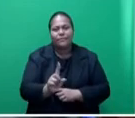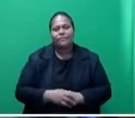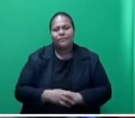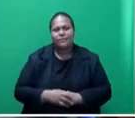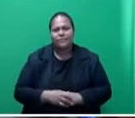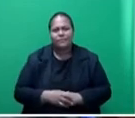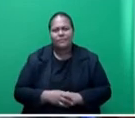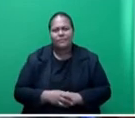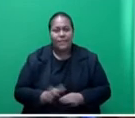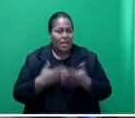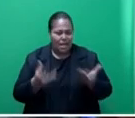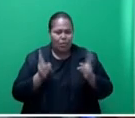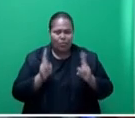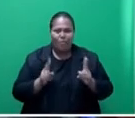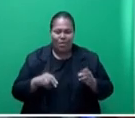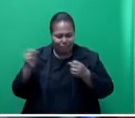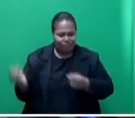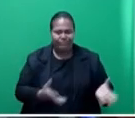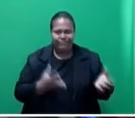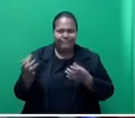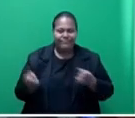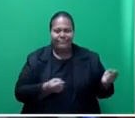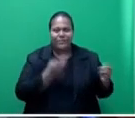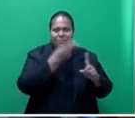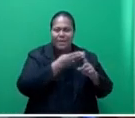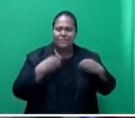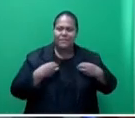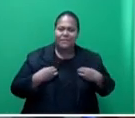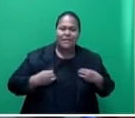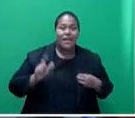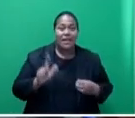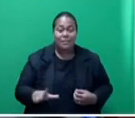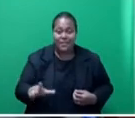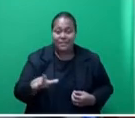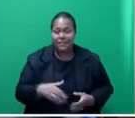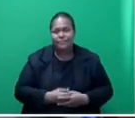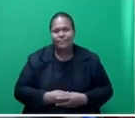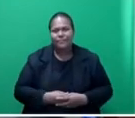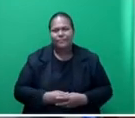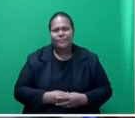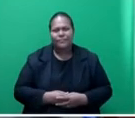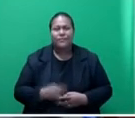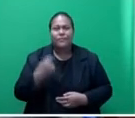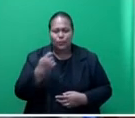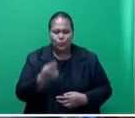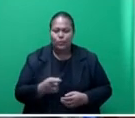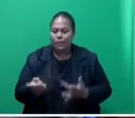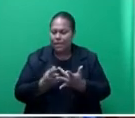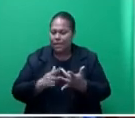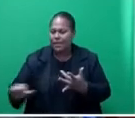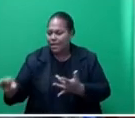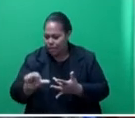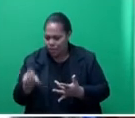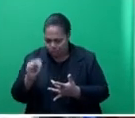main business areas of Lambasa, and a valve operation schedule will be submitted for the remaining areas that will allow water to be